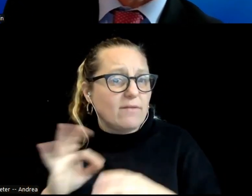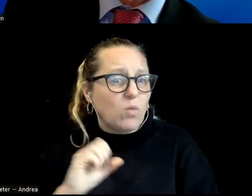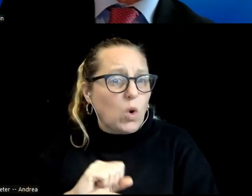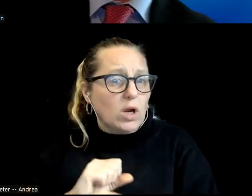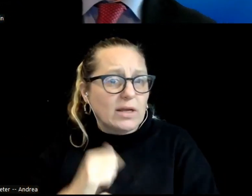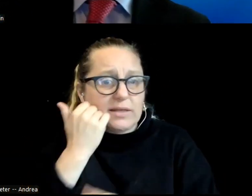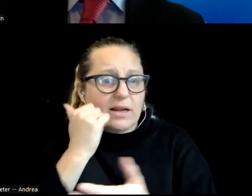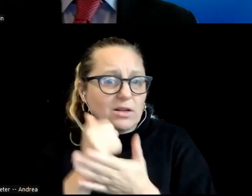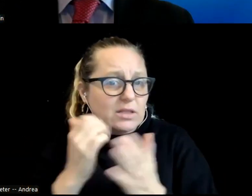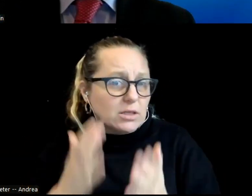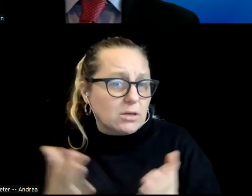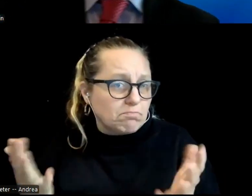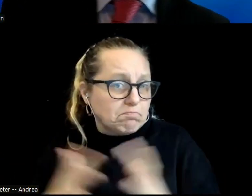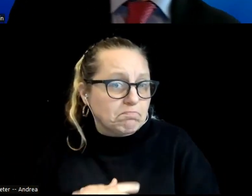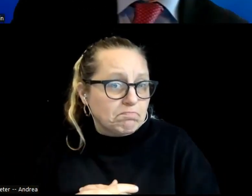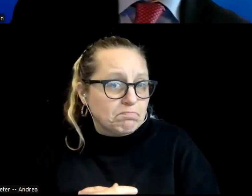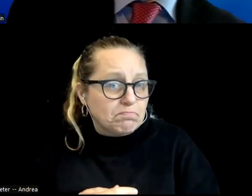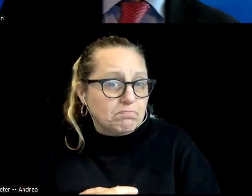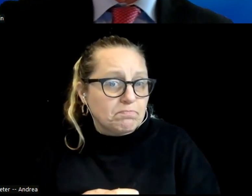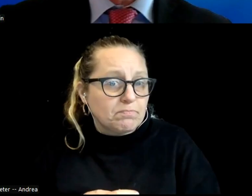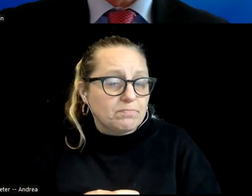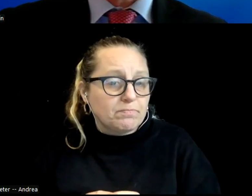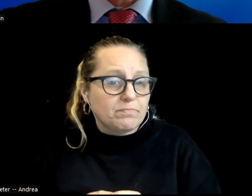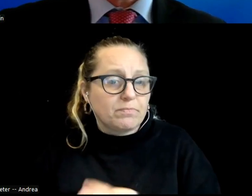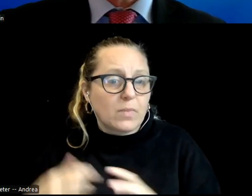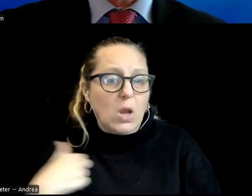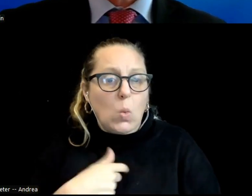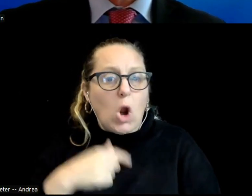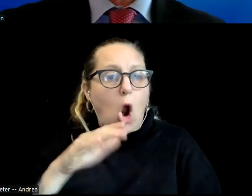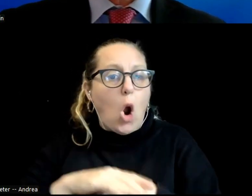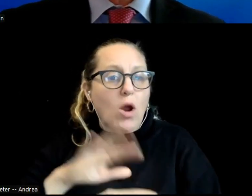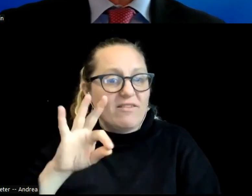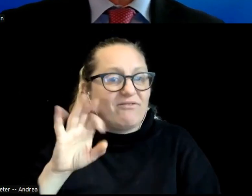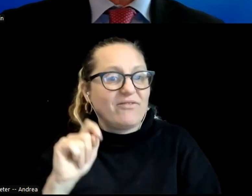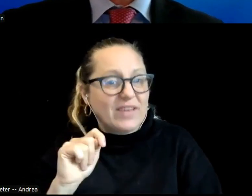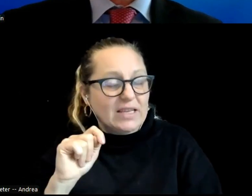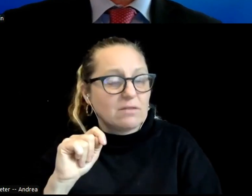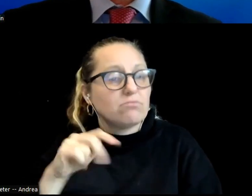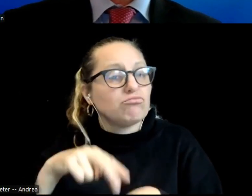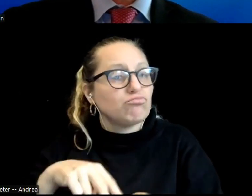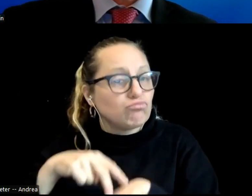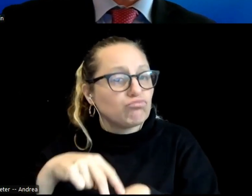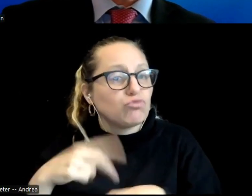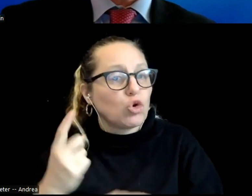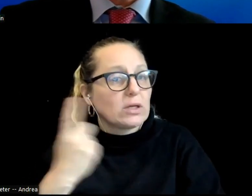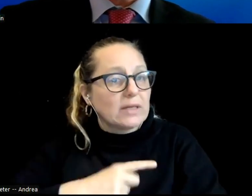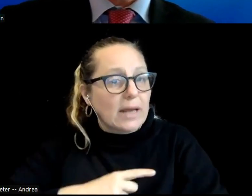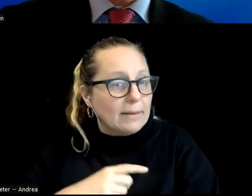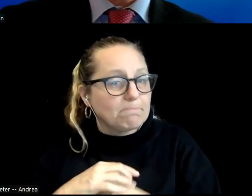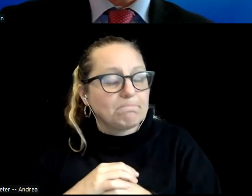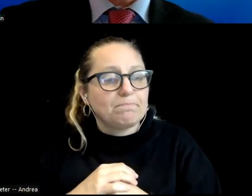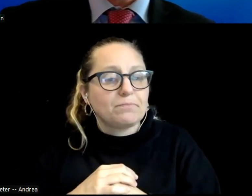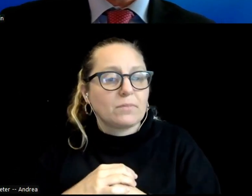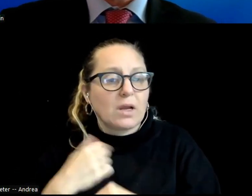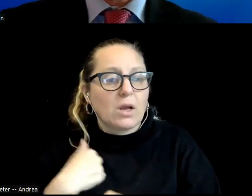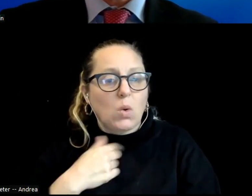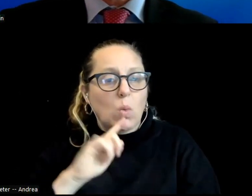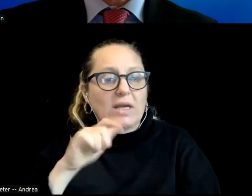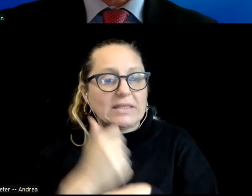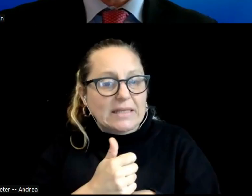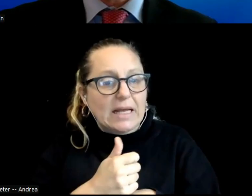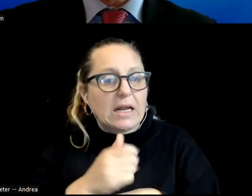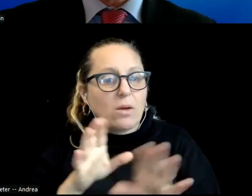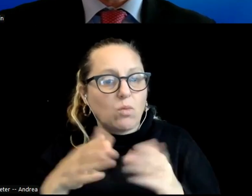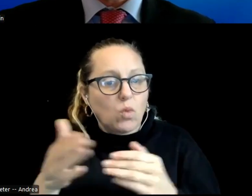dental assistant? Well, we are on our feet quite a bit throughout the day. We are setting up